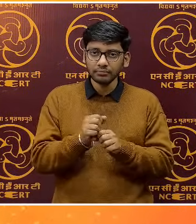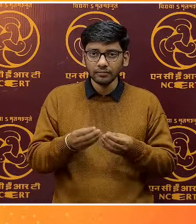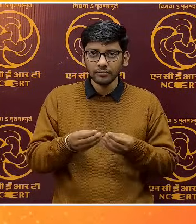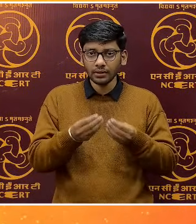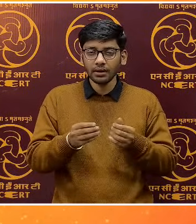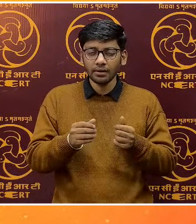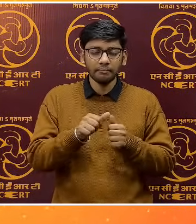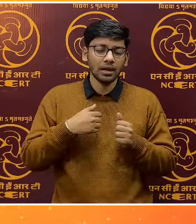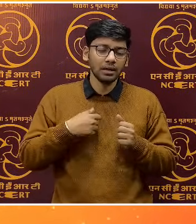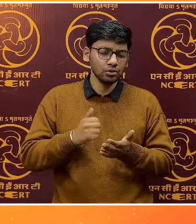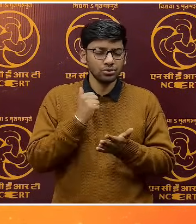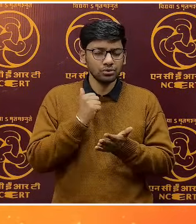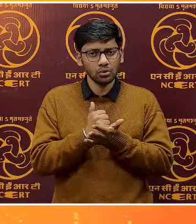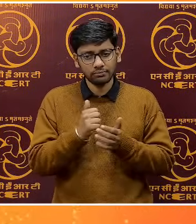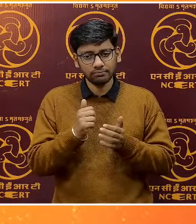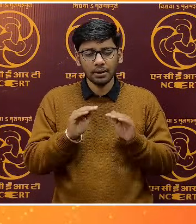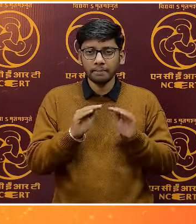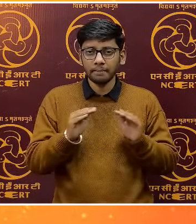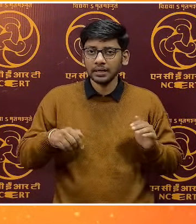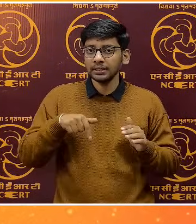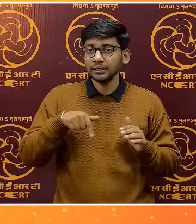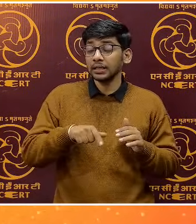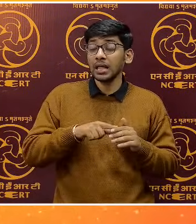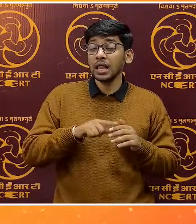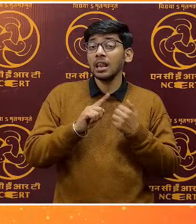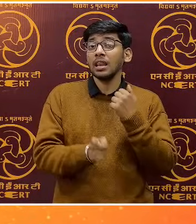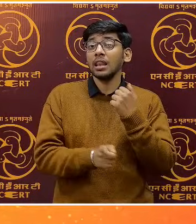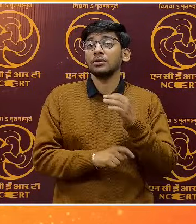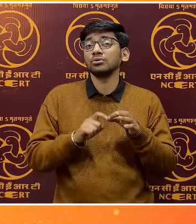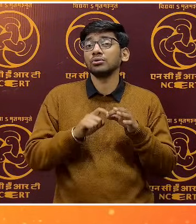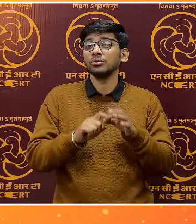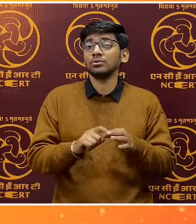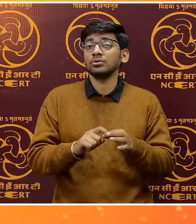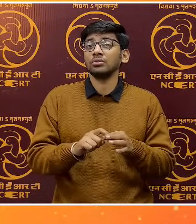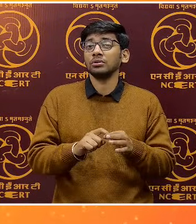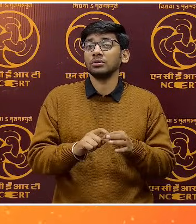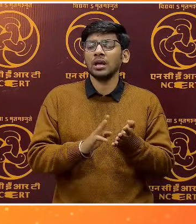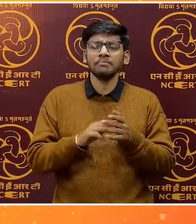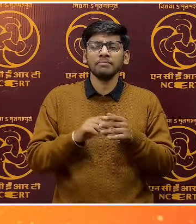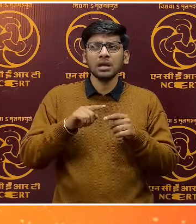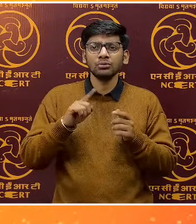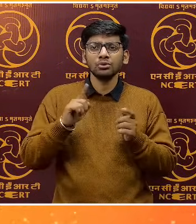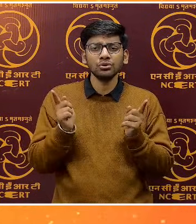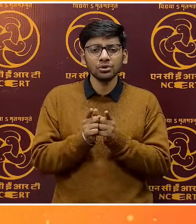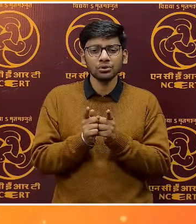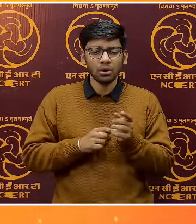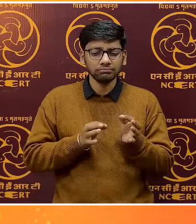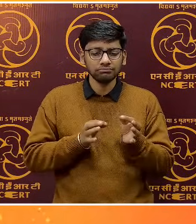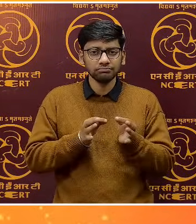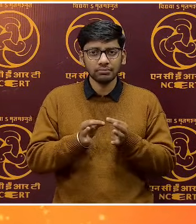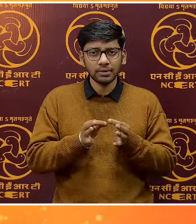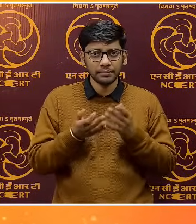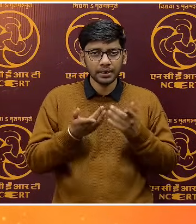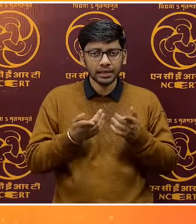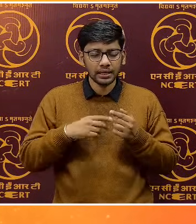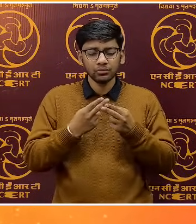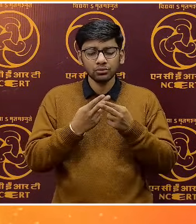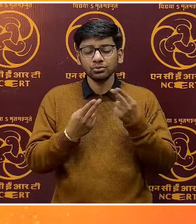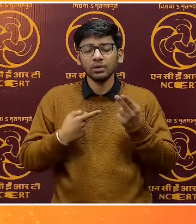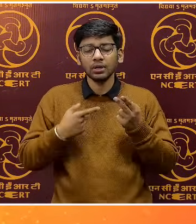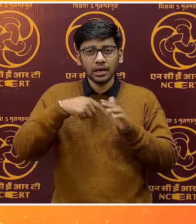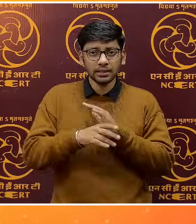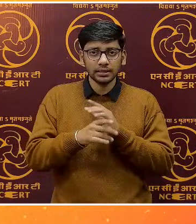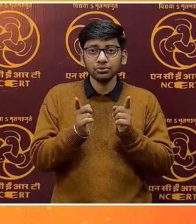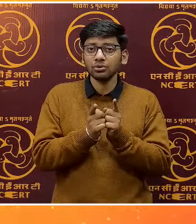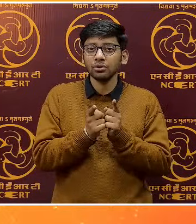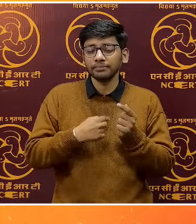viewers are going to do this homework. Ma'am, just one last question. What is the moral of this entire story? Yes, ma'am, absolutely. Very correct question.